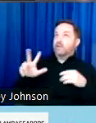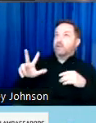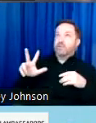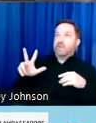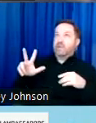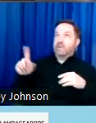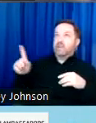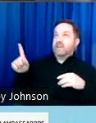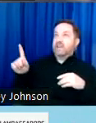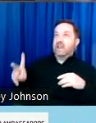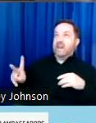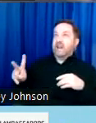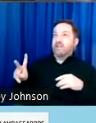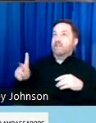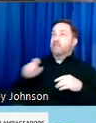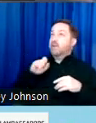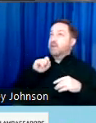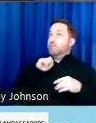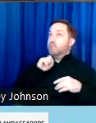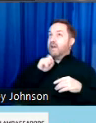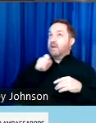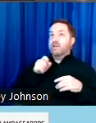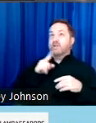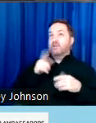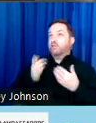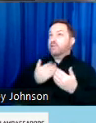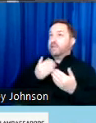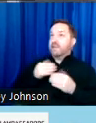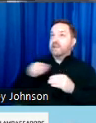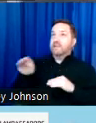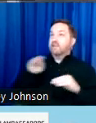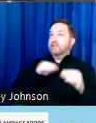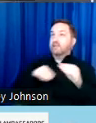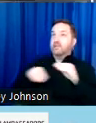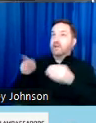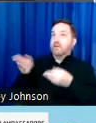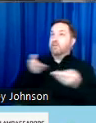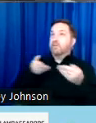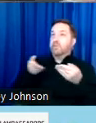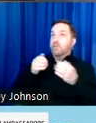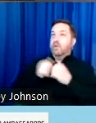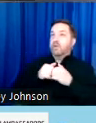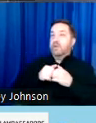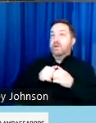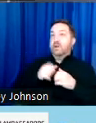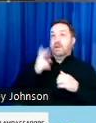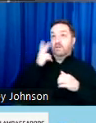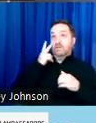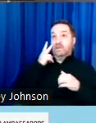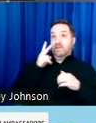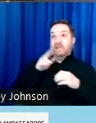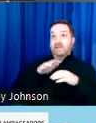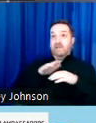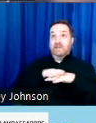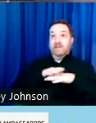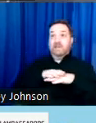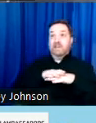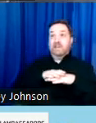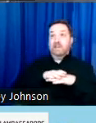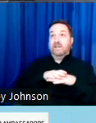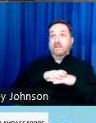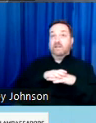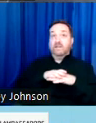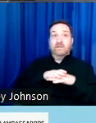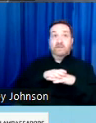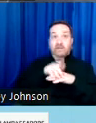it's easy to throw in a bag and take with you. Additionally, as you can see this hand where it's